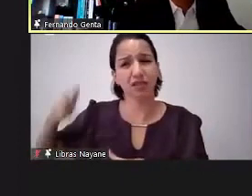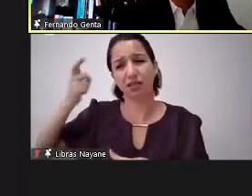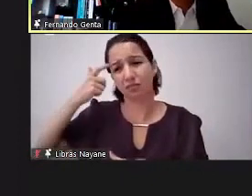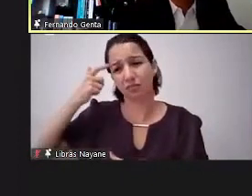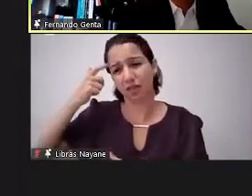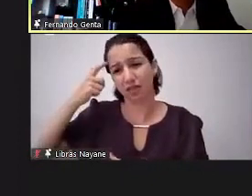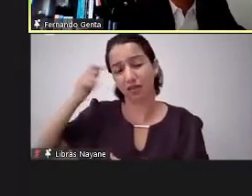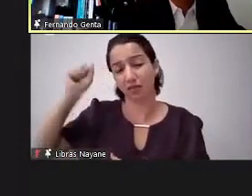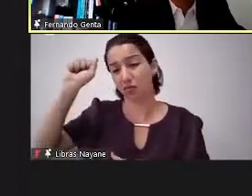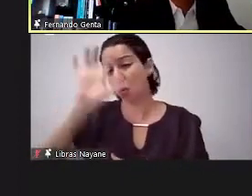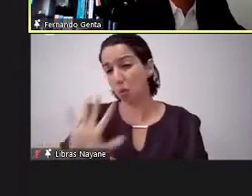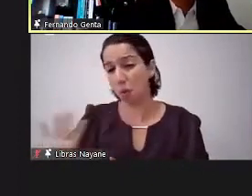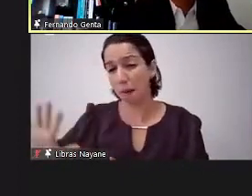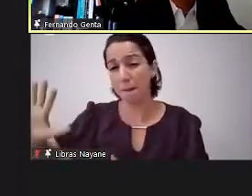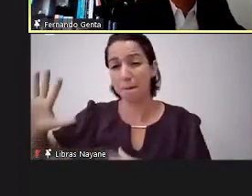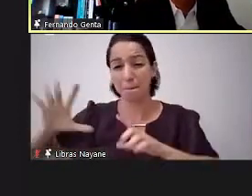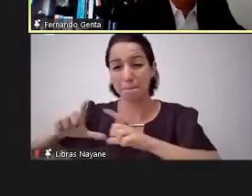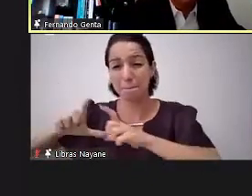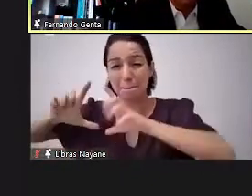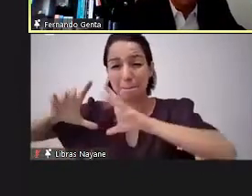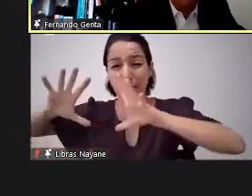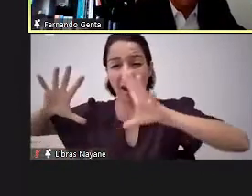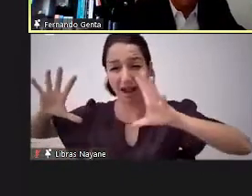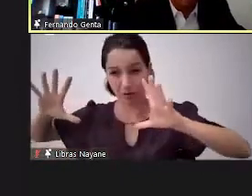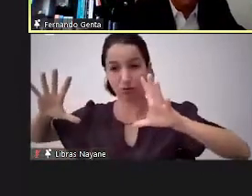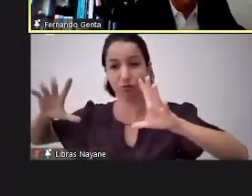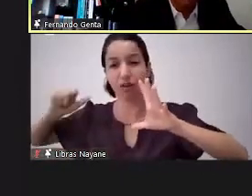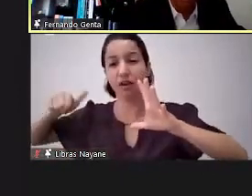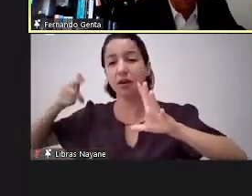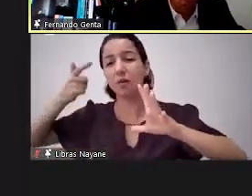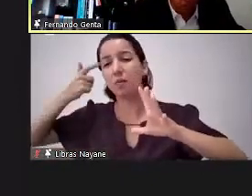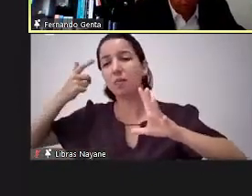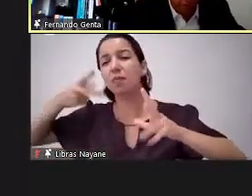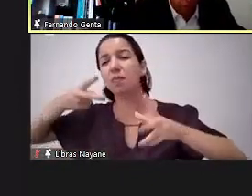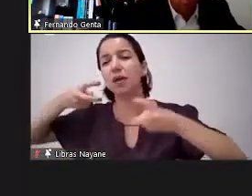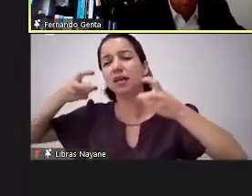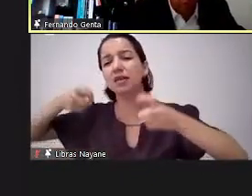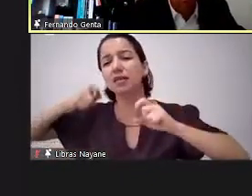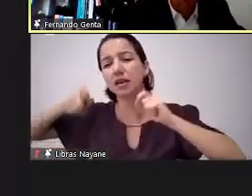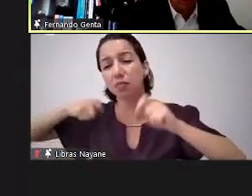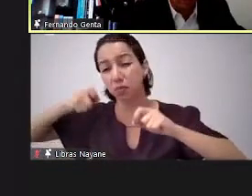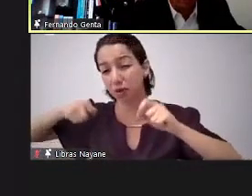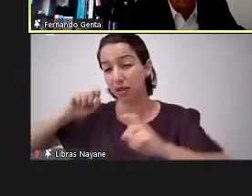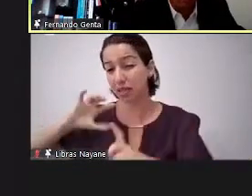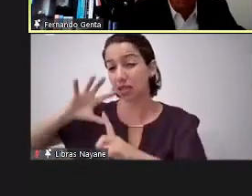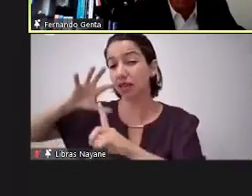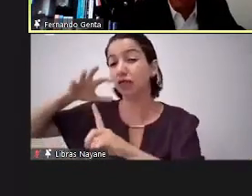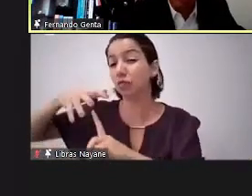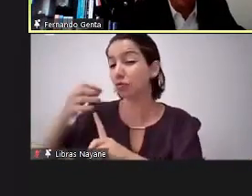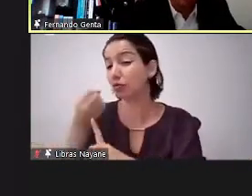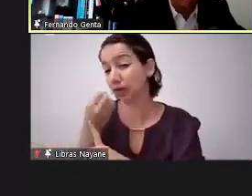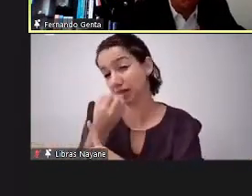losses, but in terms of macroeconomics, I see a beneficial